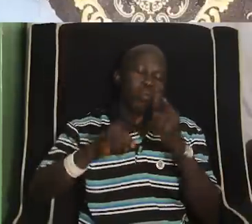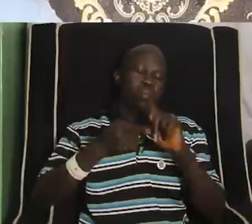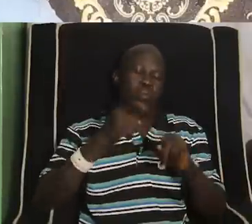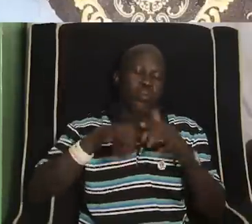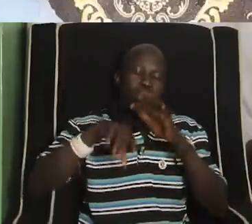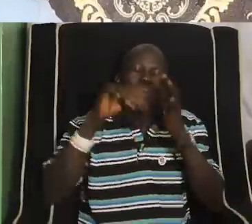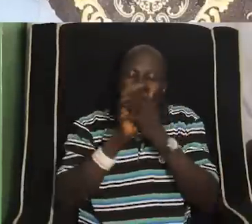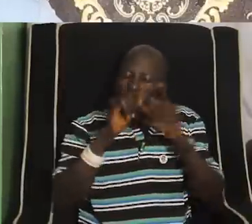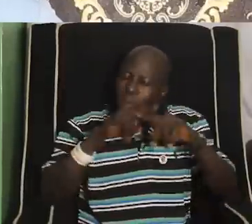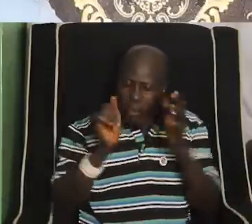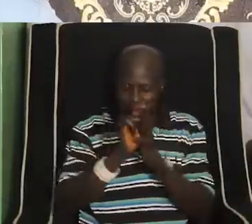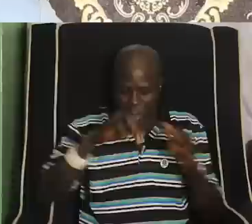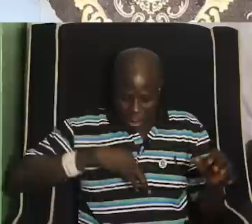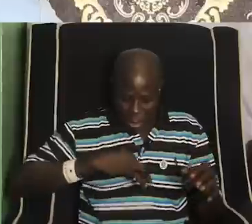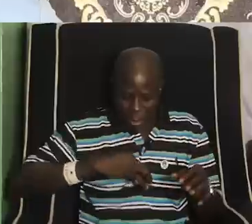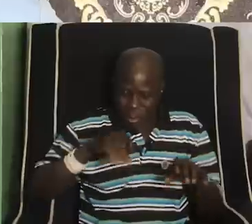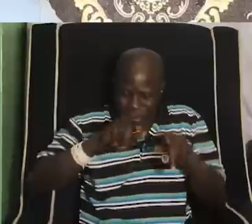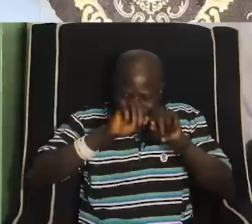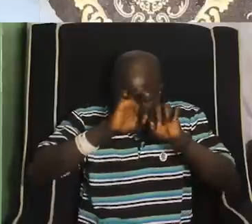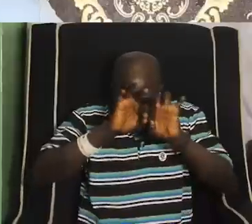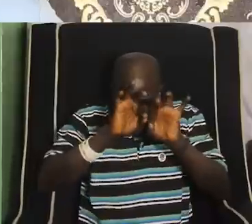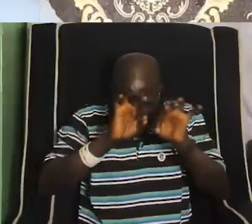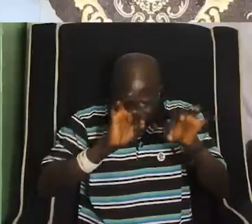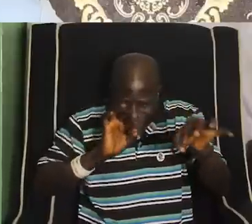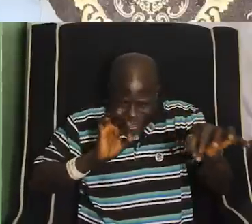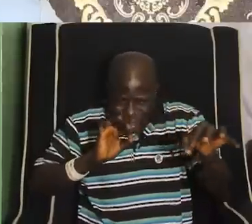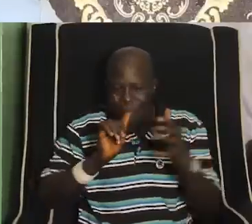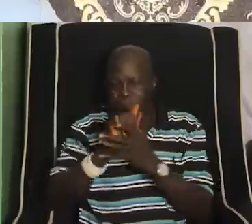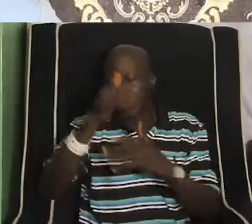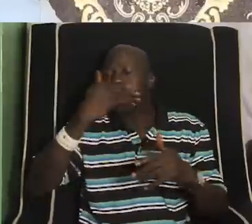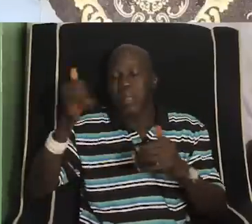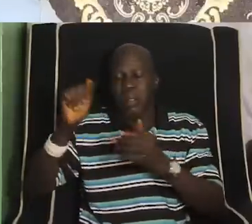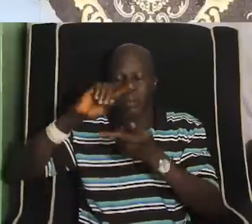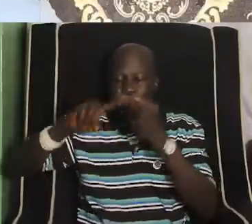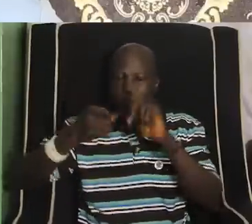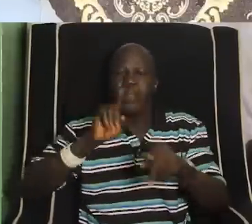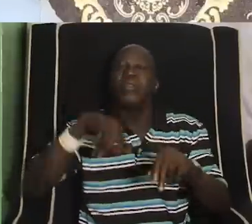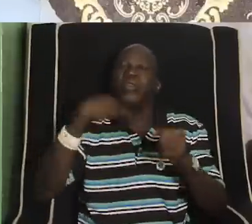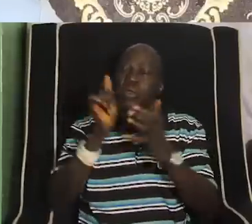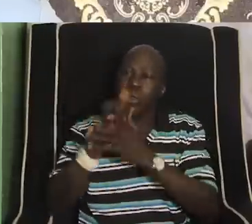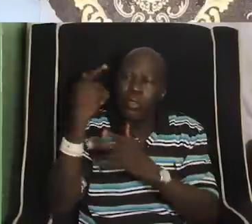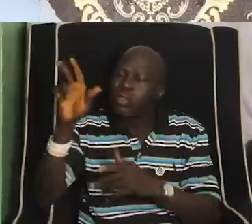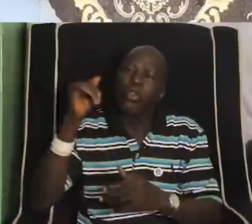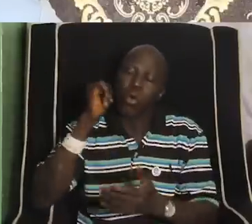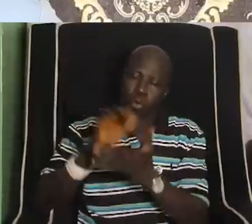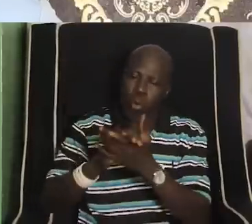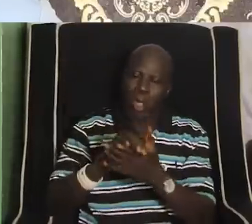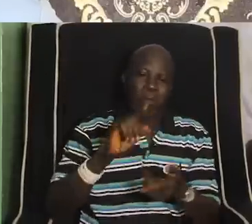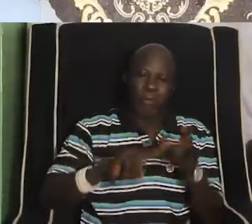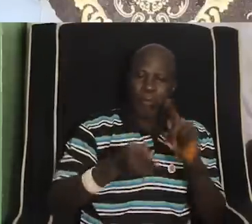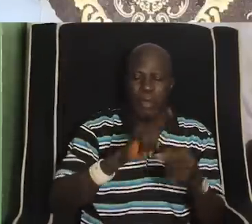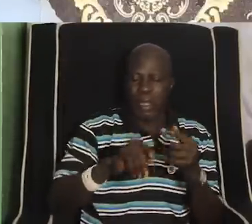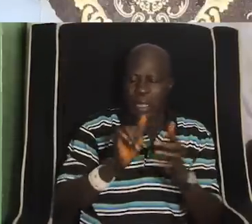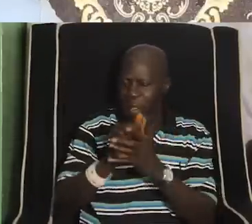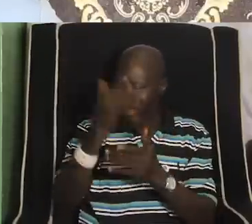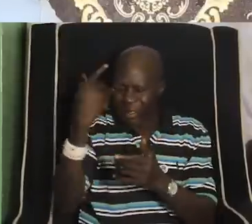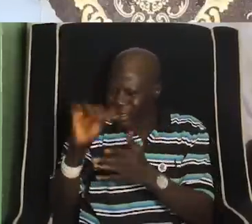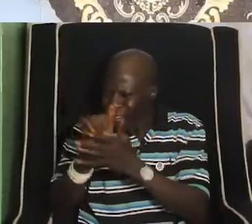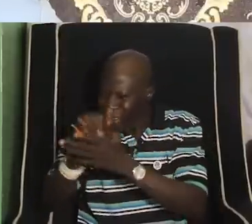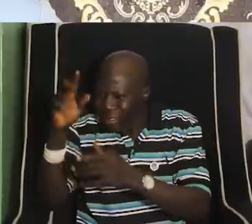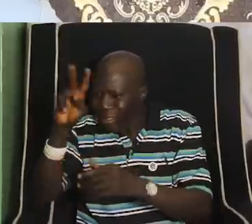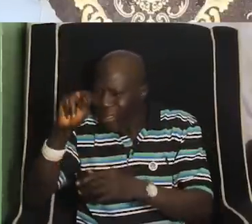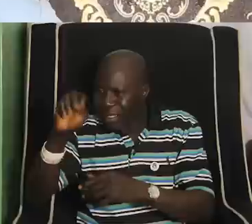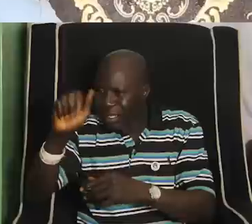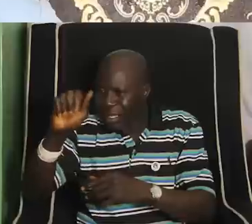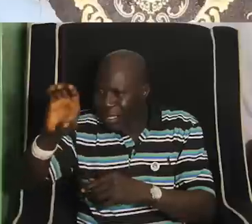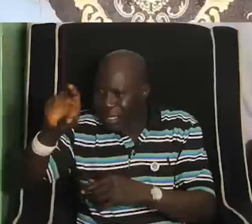clothes has been cut out that exposed her nakedness, and his best friend told him whether he sees her nakedness or not, and he gave